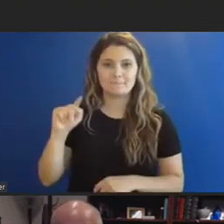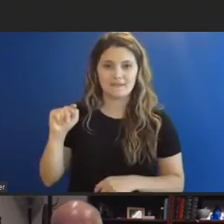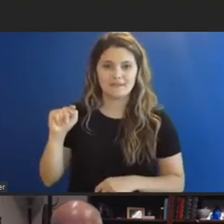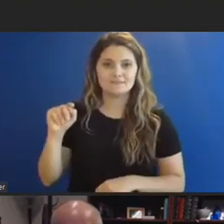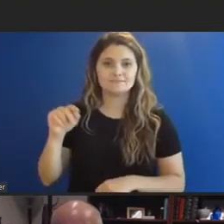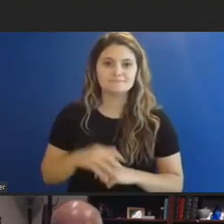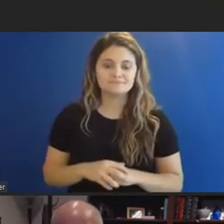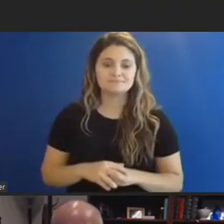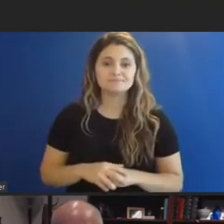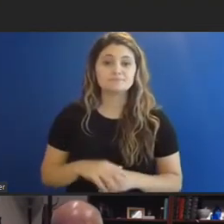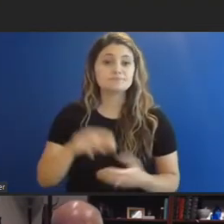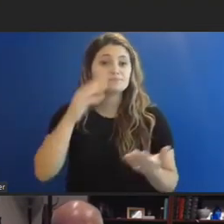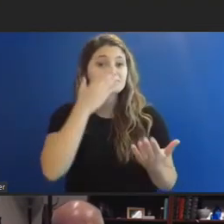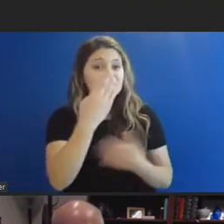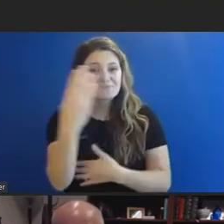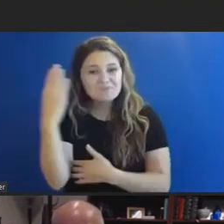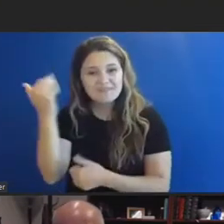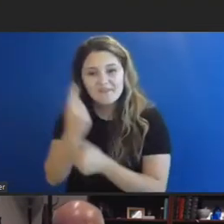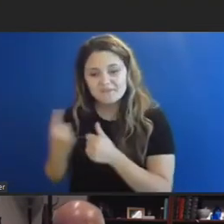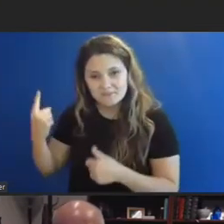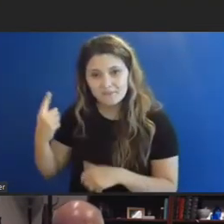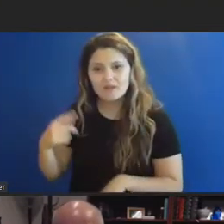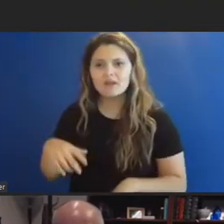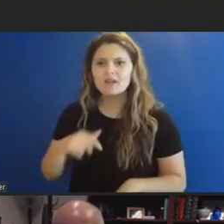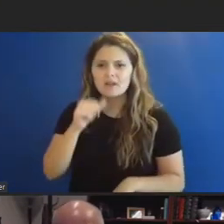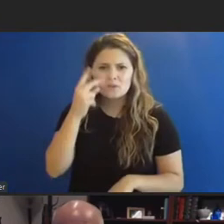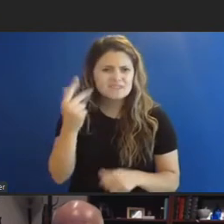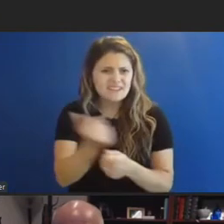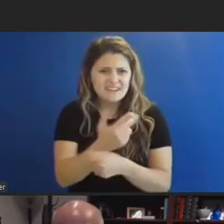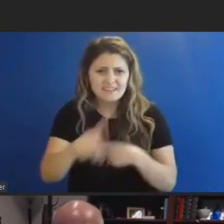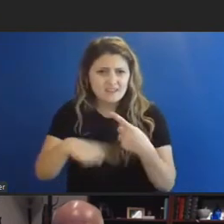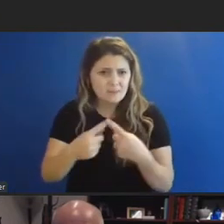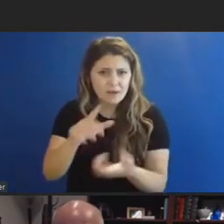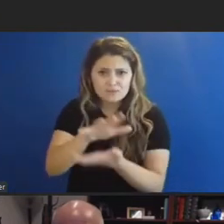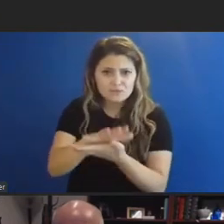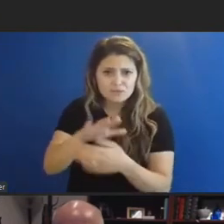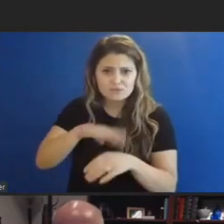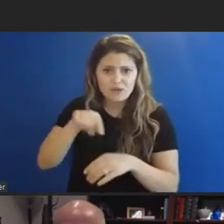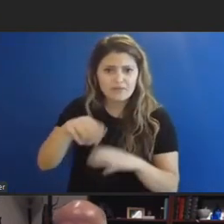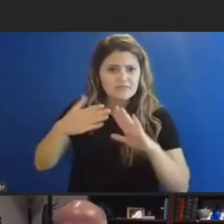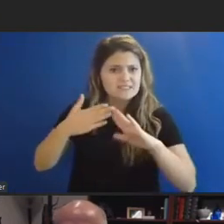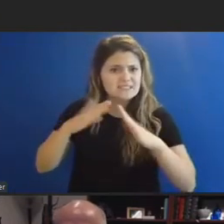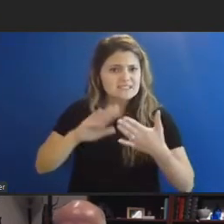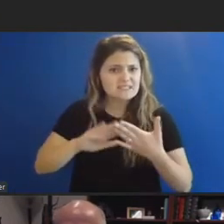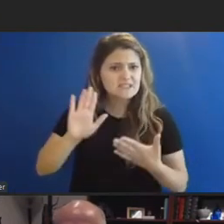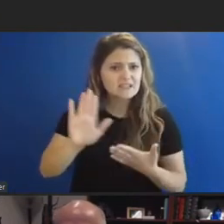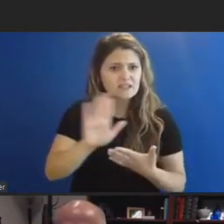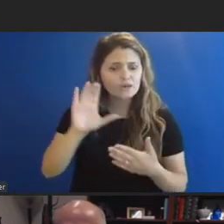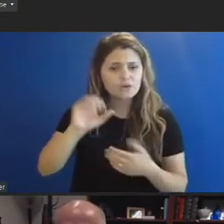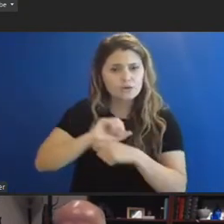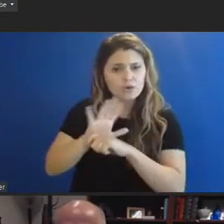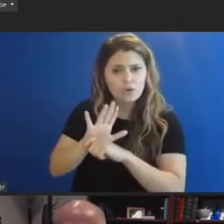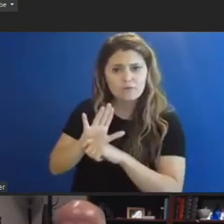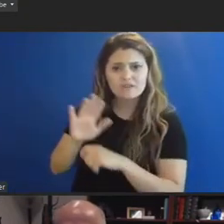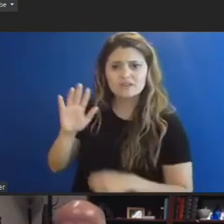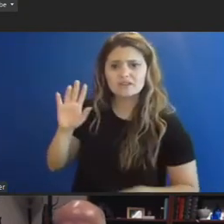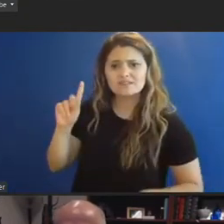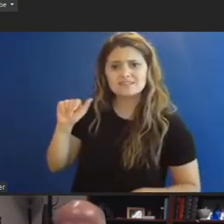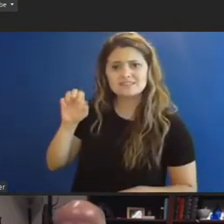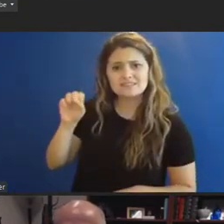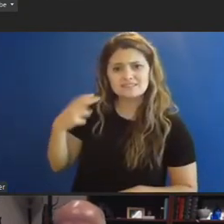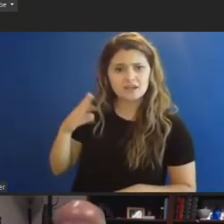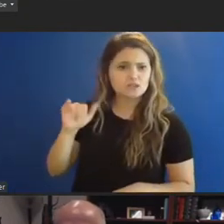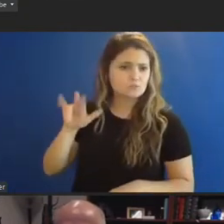Good morning, everyone. I don't see anything about schools on the city's COVID-19 dashboard. So I